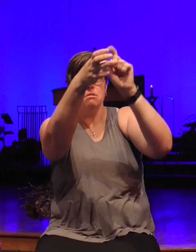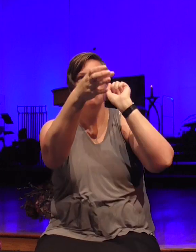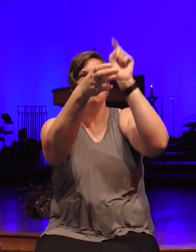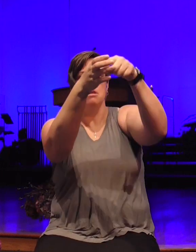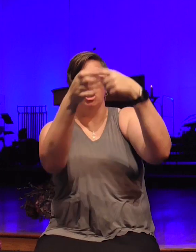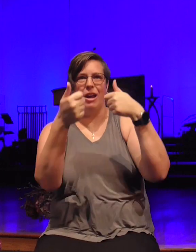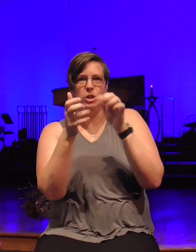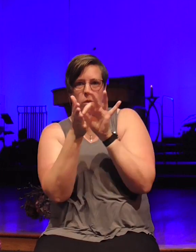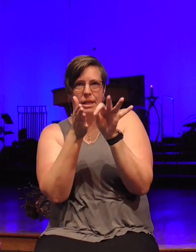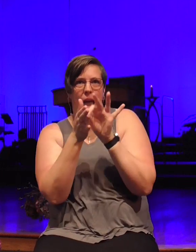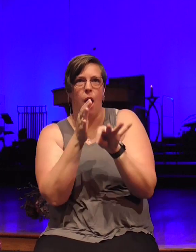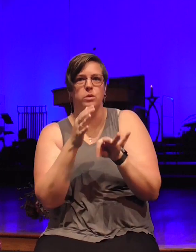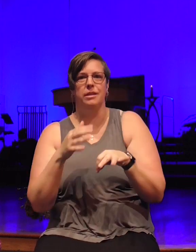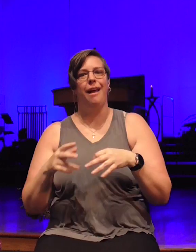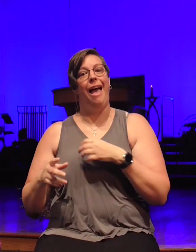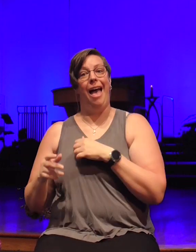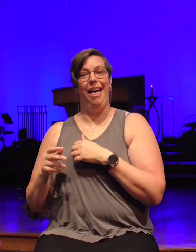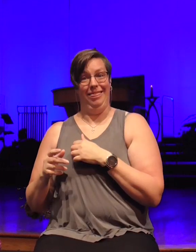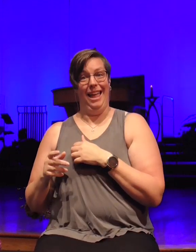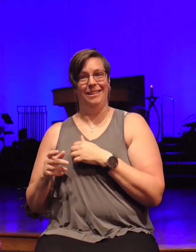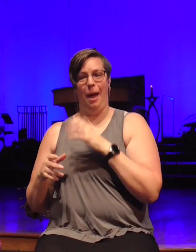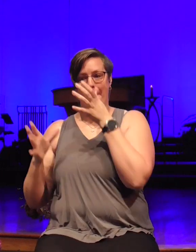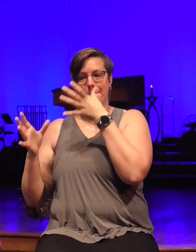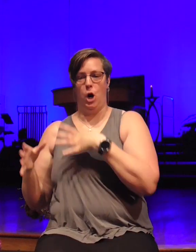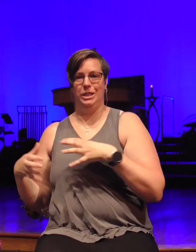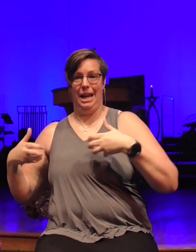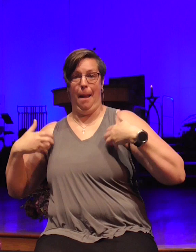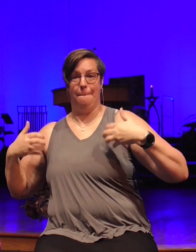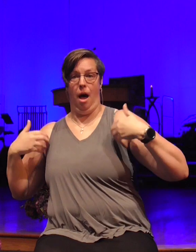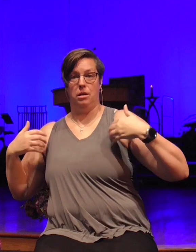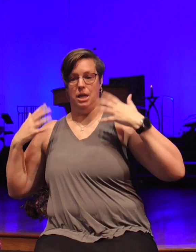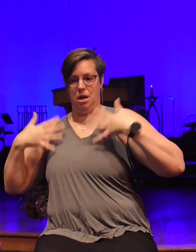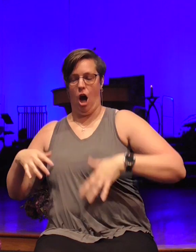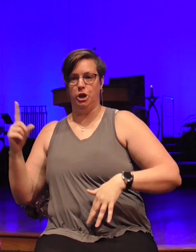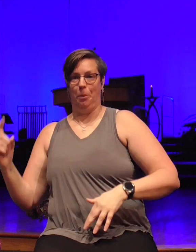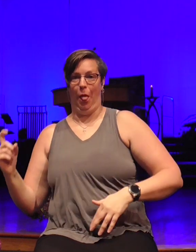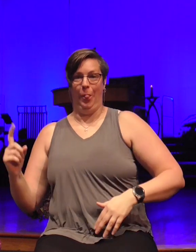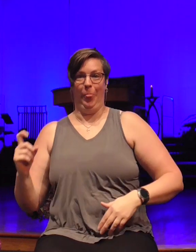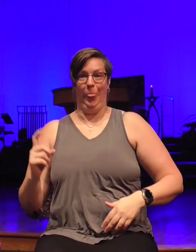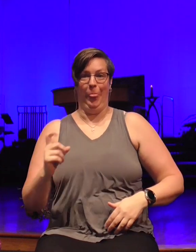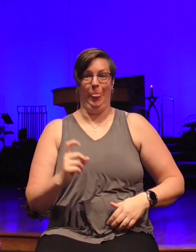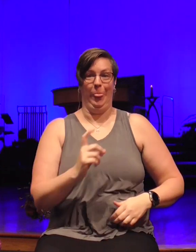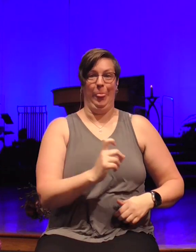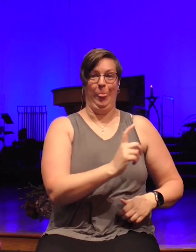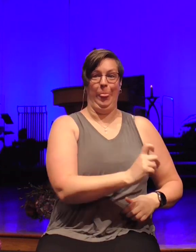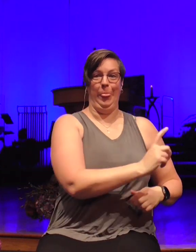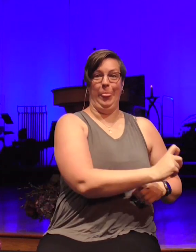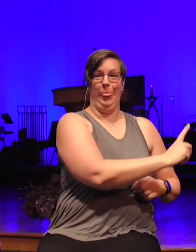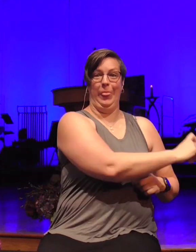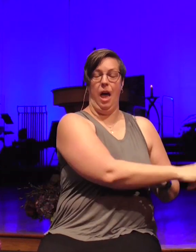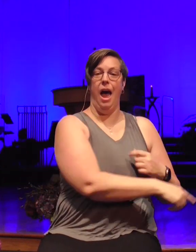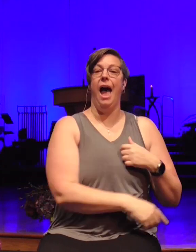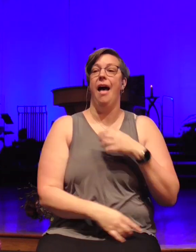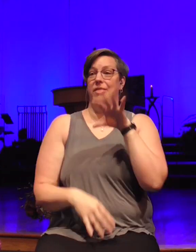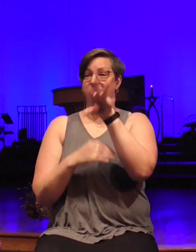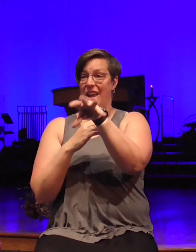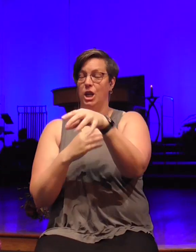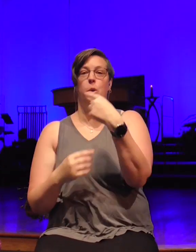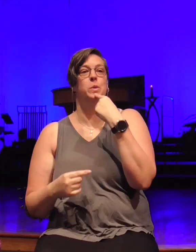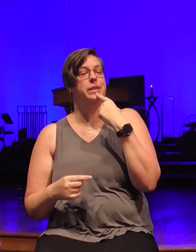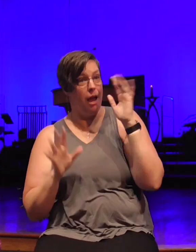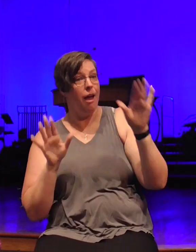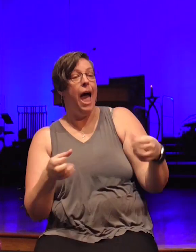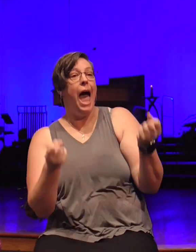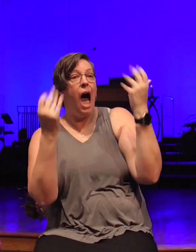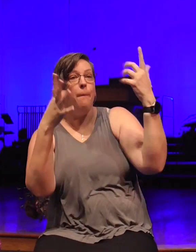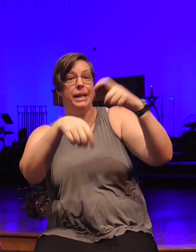through the game wearing a monkey costume and walks through the game. And then after the video's over, you can say to people, well,